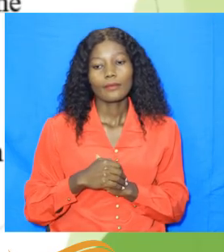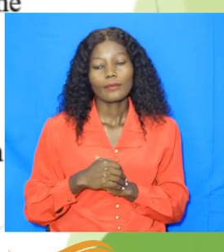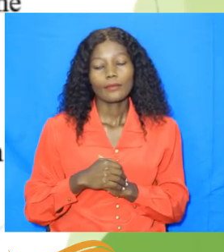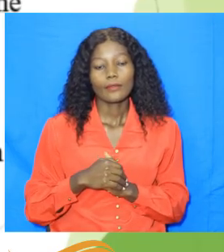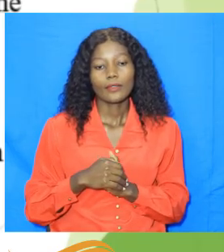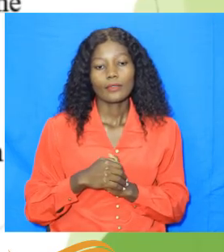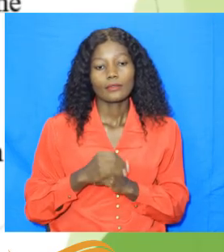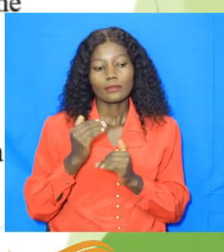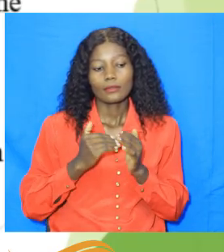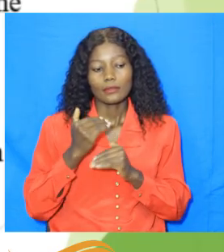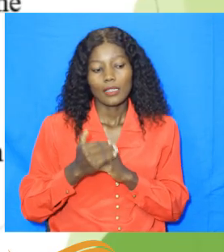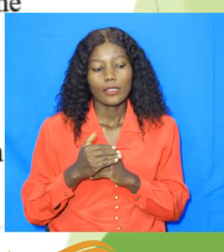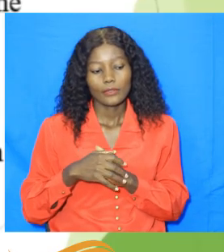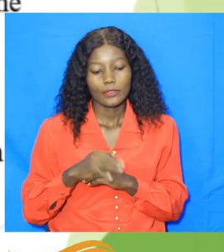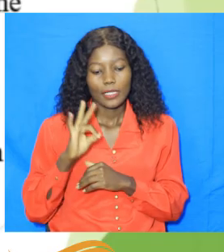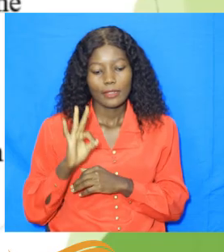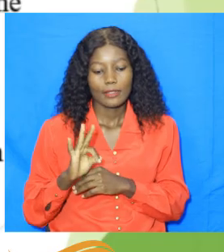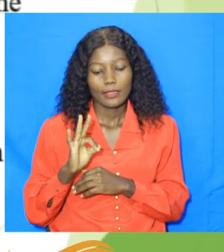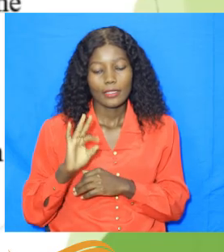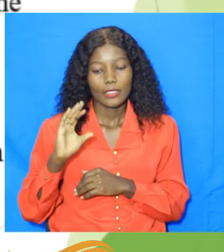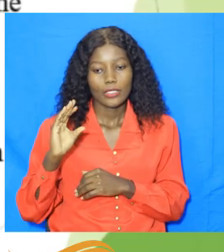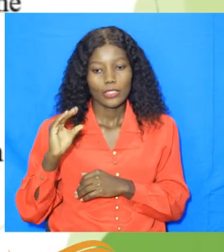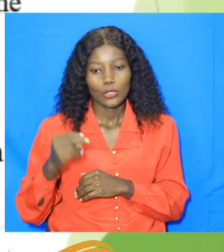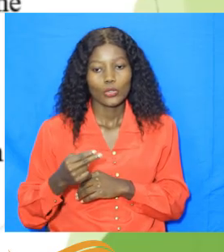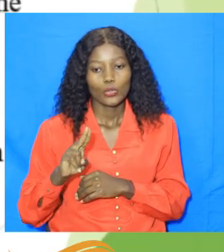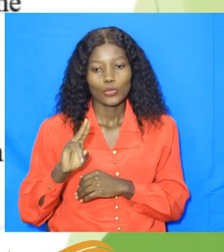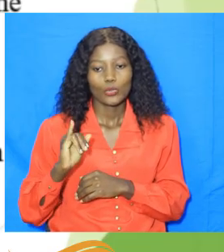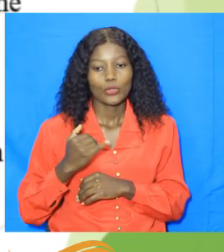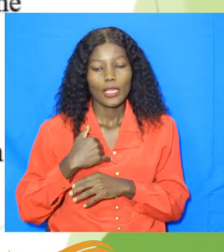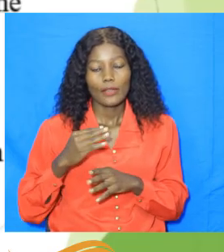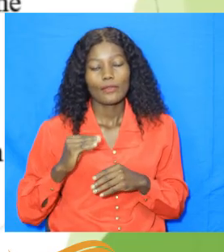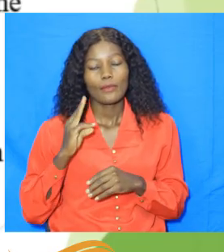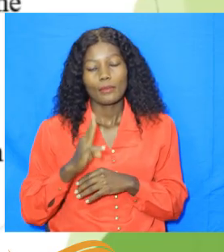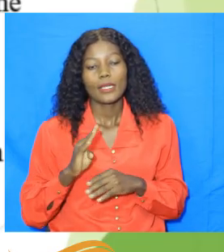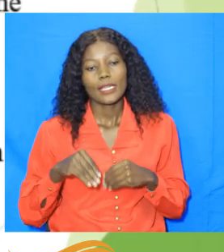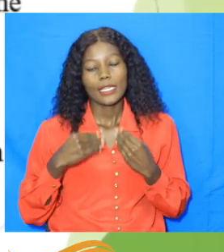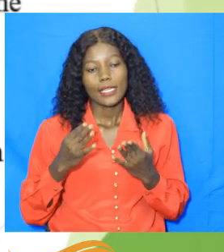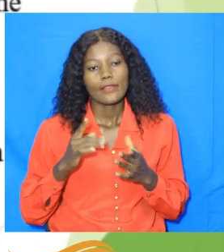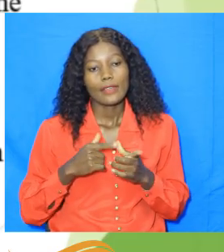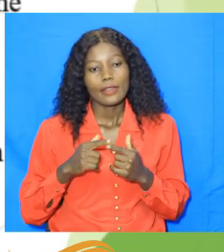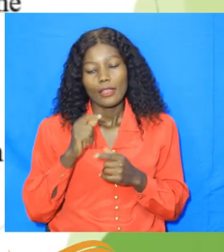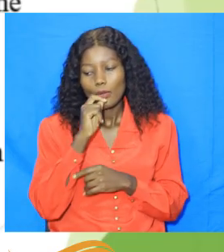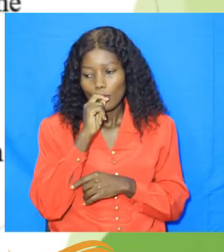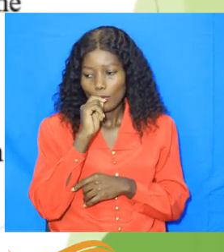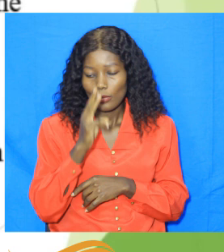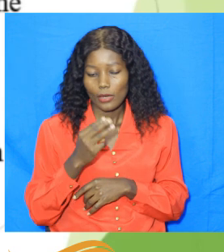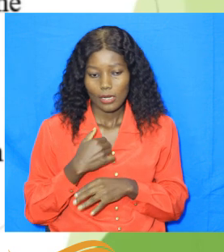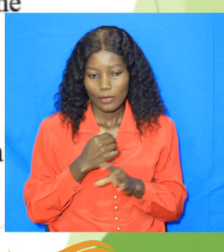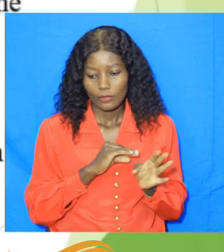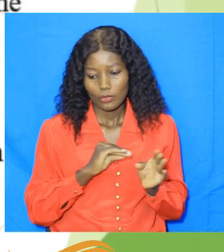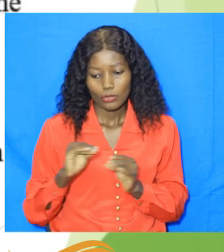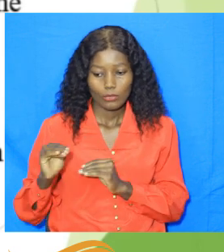So, after the 3 chewies have been given, then the referee will have to move